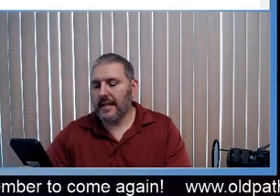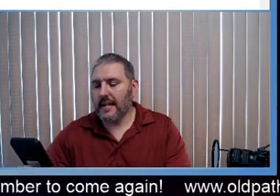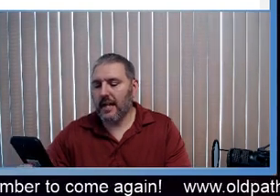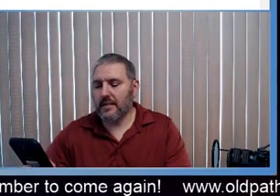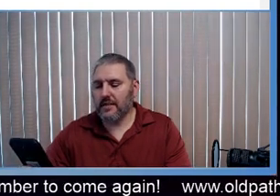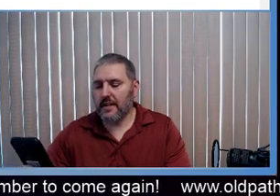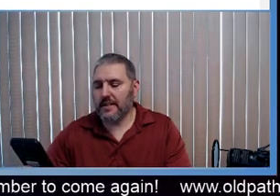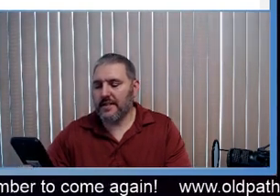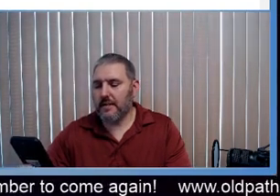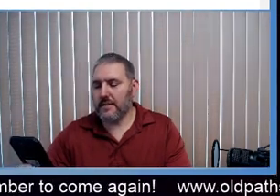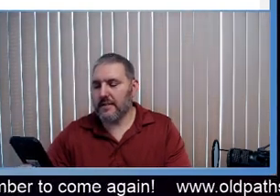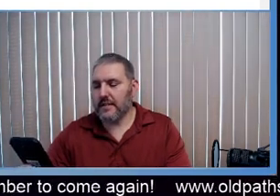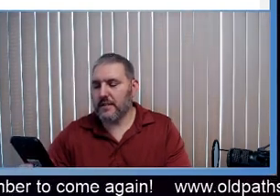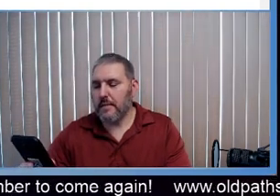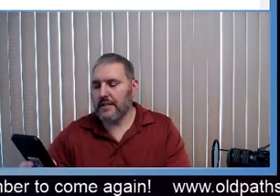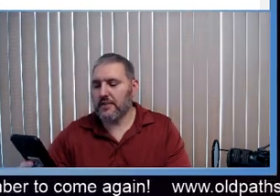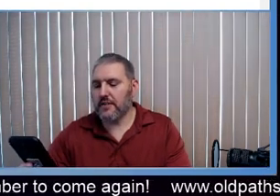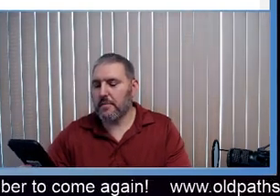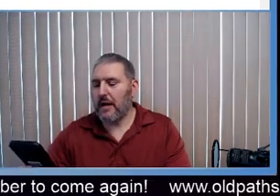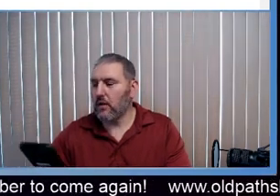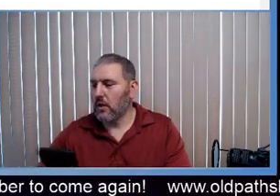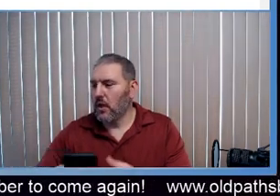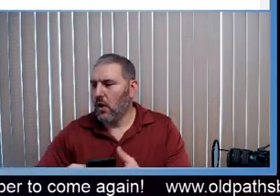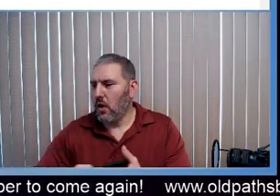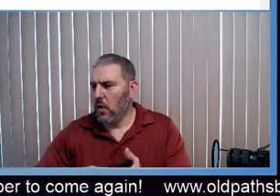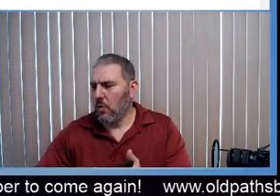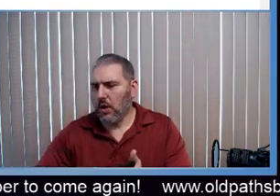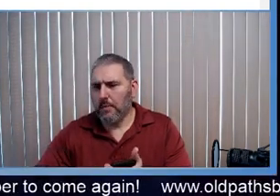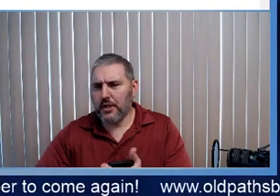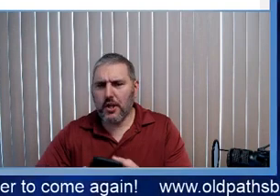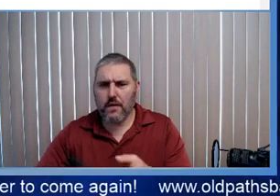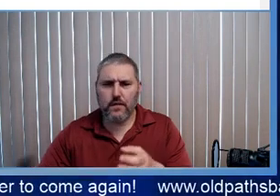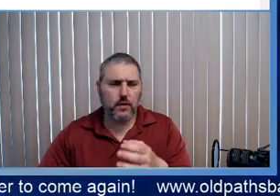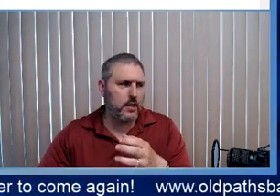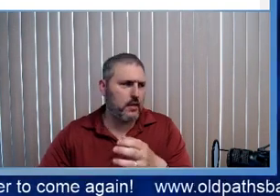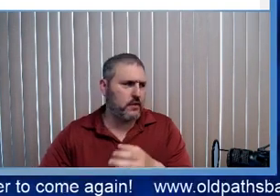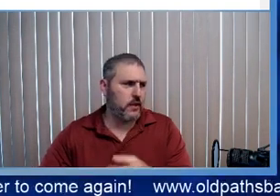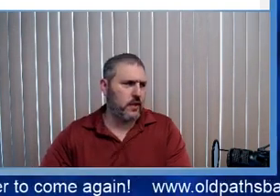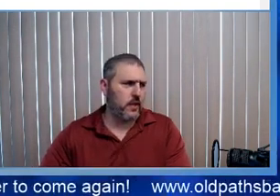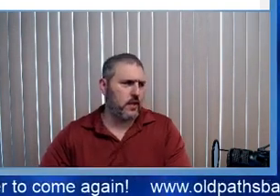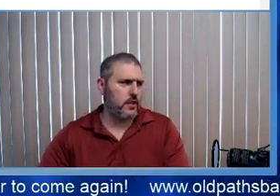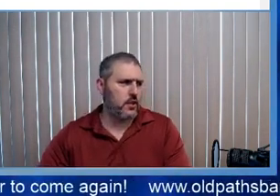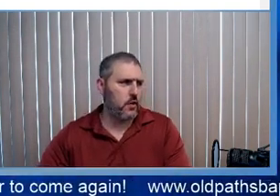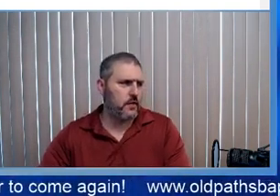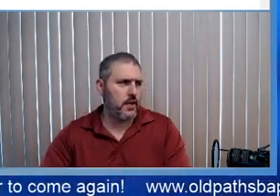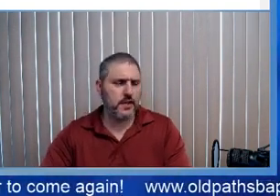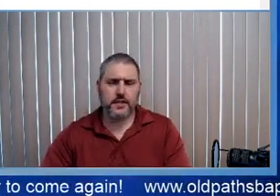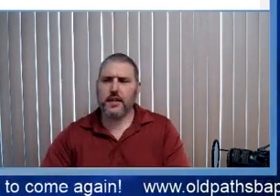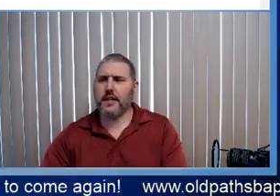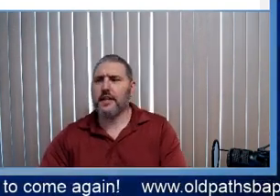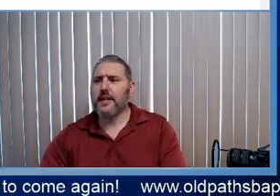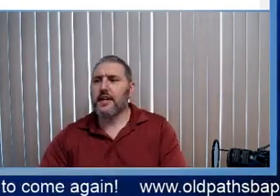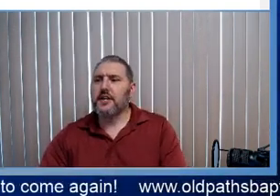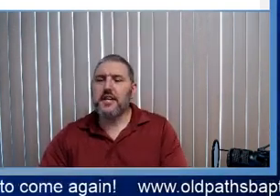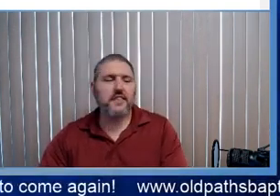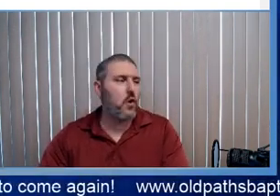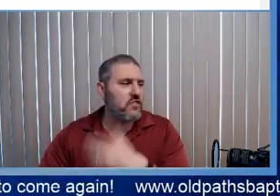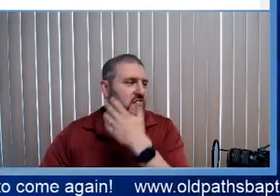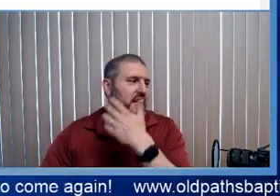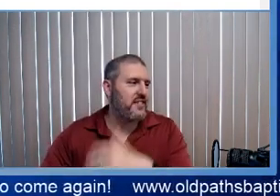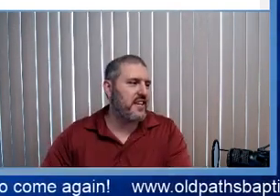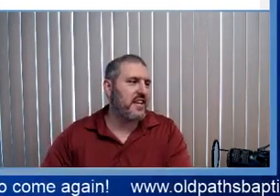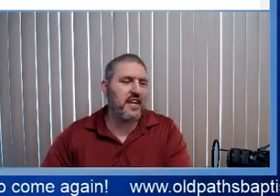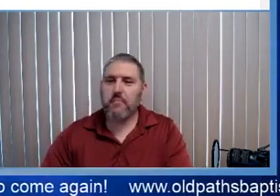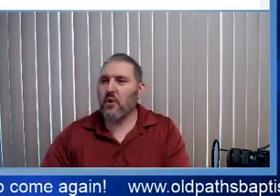I get a kick out of it, trying to send us messages about, oh, well, be careful about COVID-19. You got the